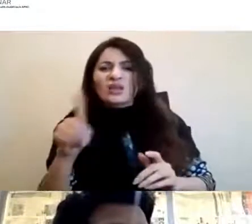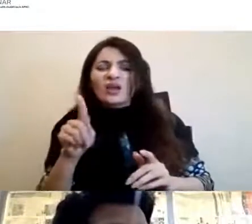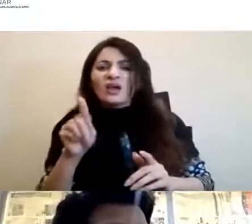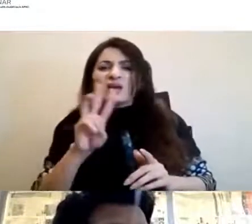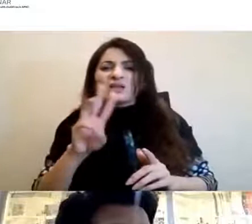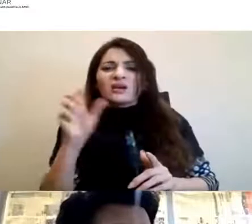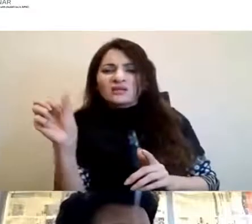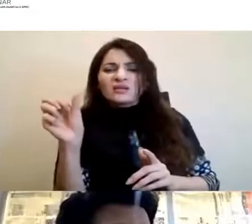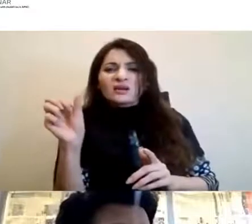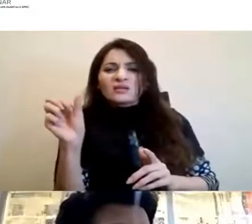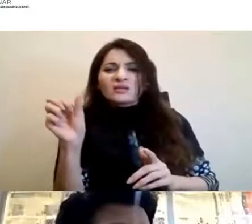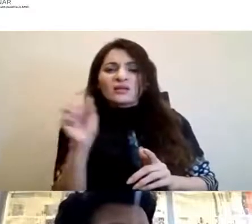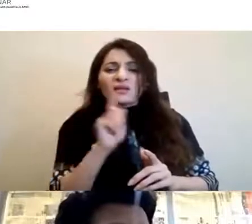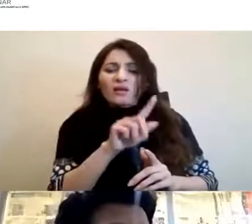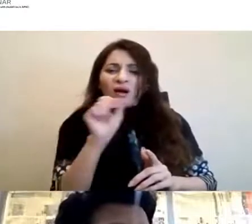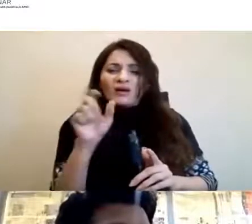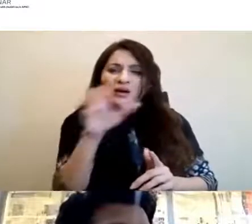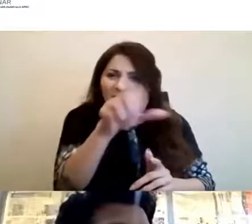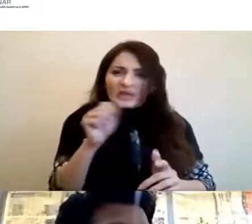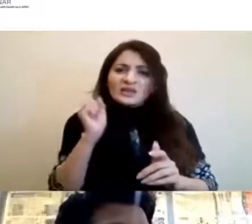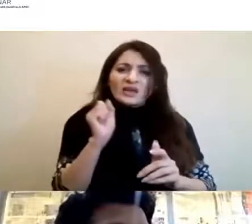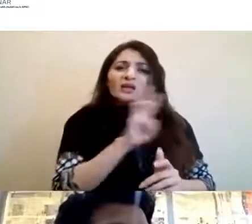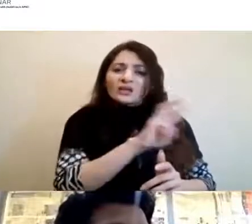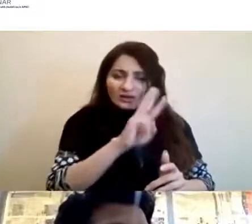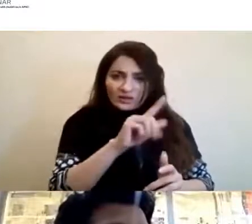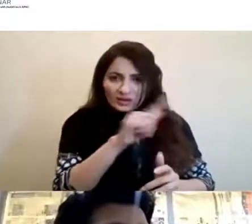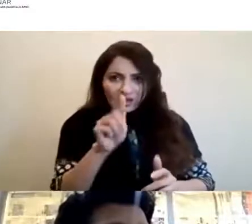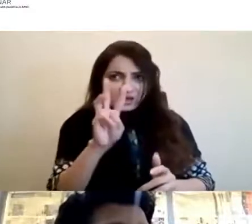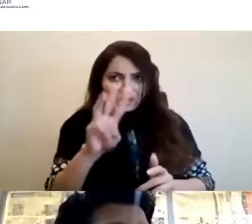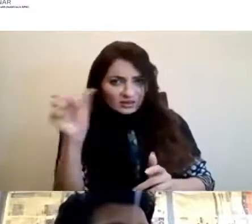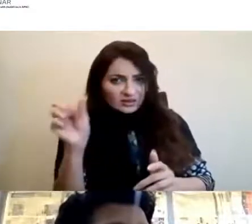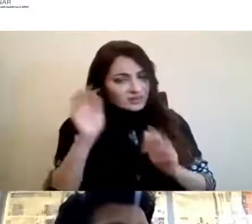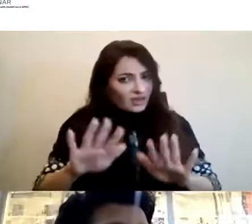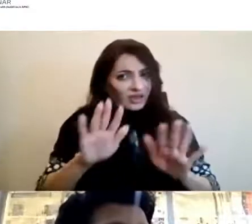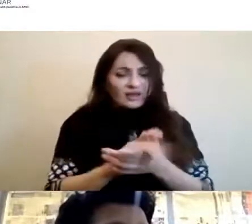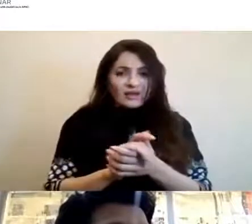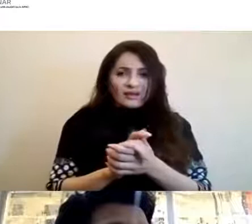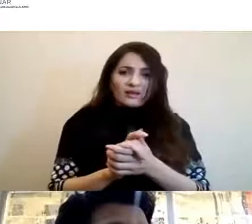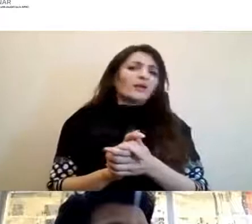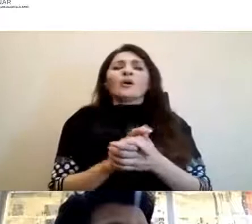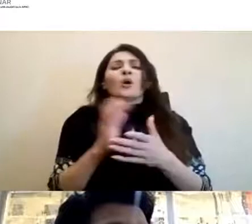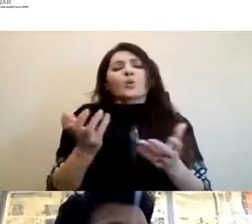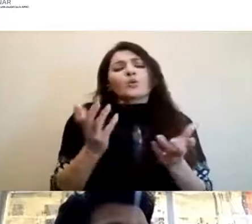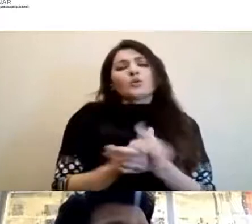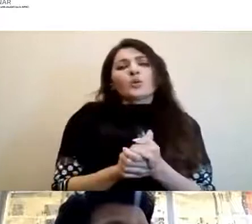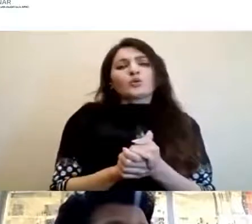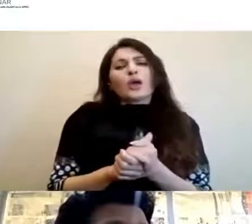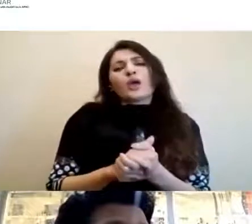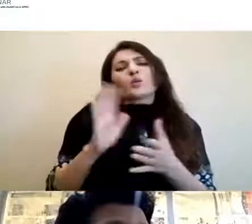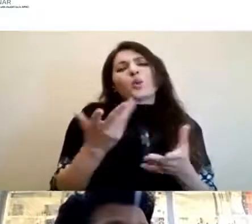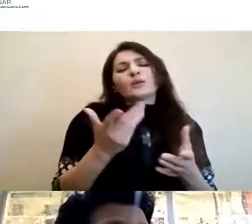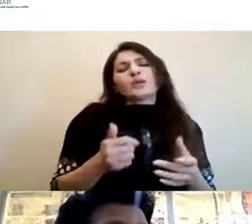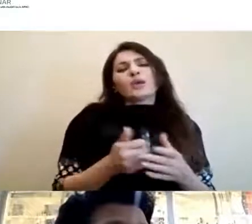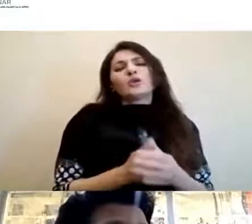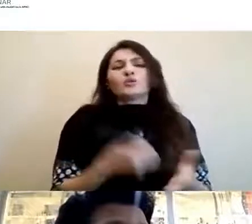of 100 on implementation, while most of our countries are really ahead on commitments. Around 80 to